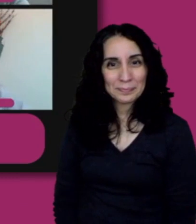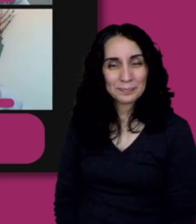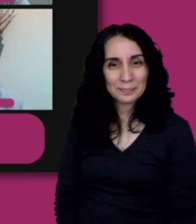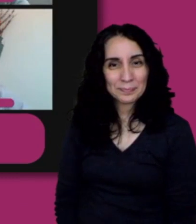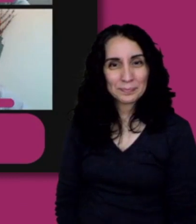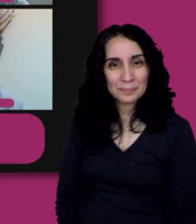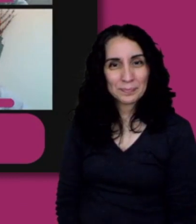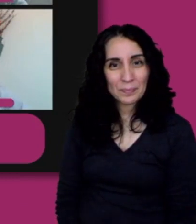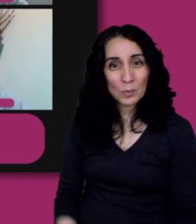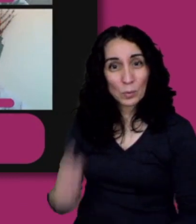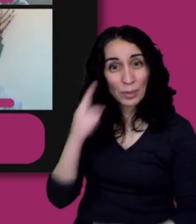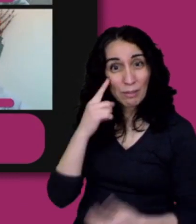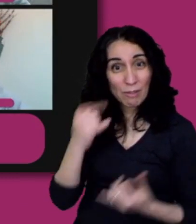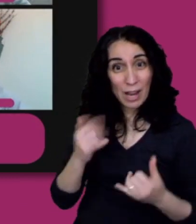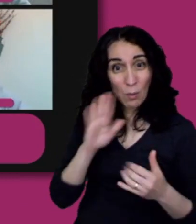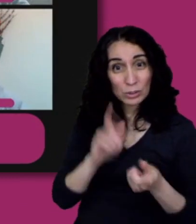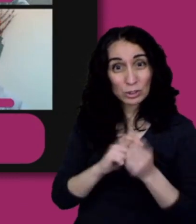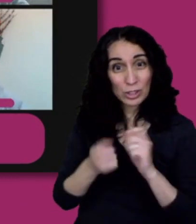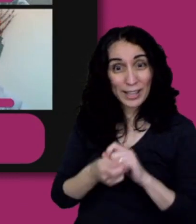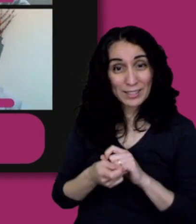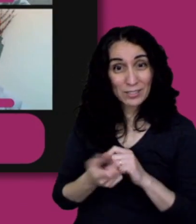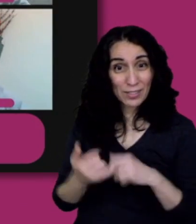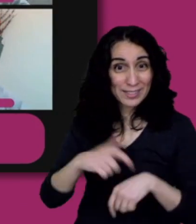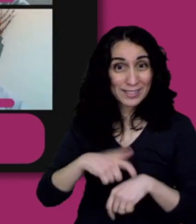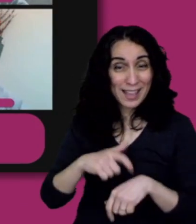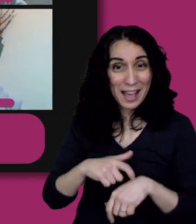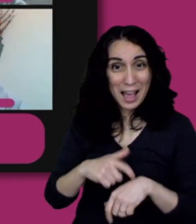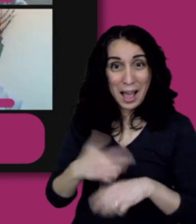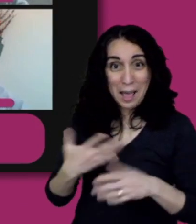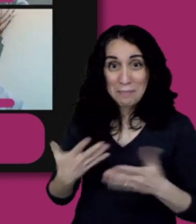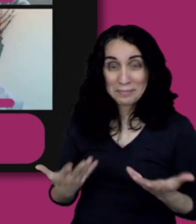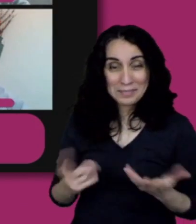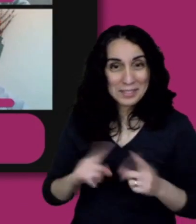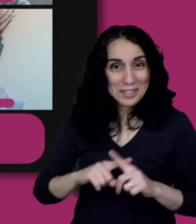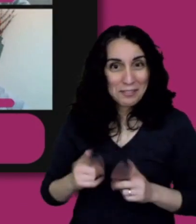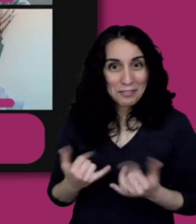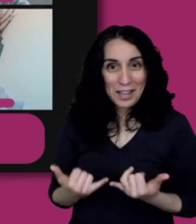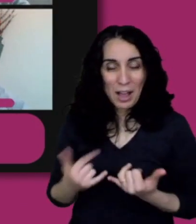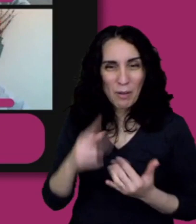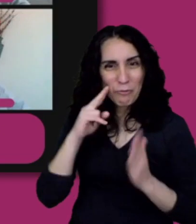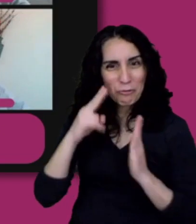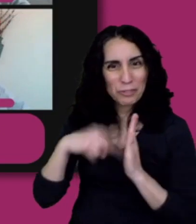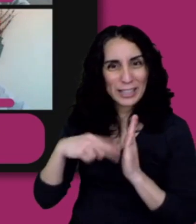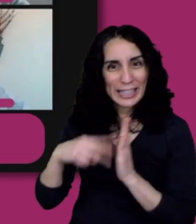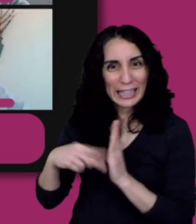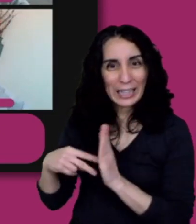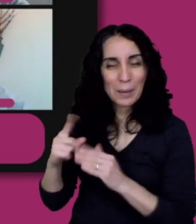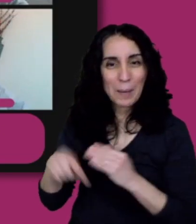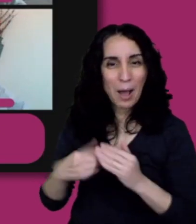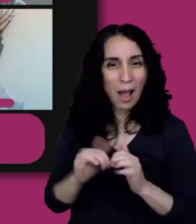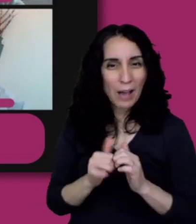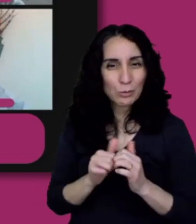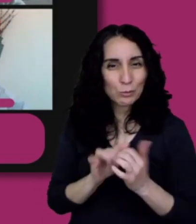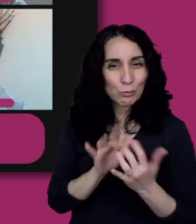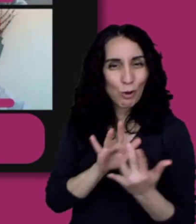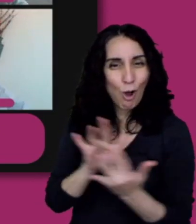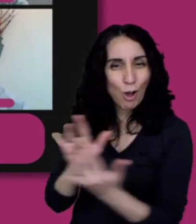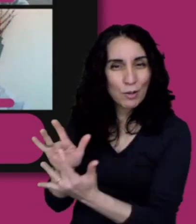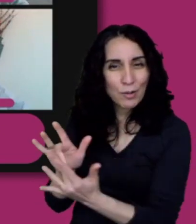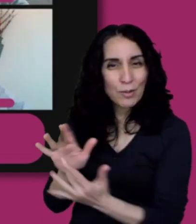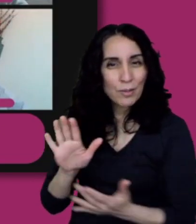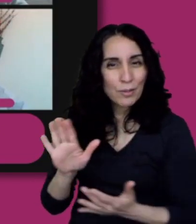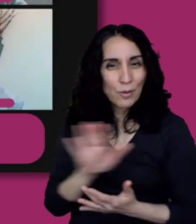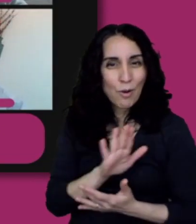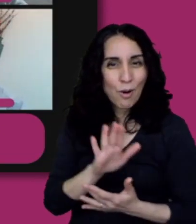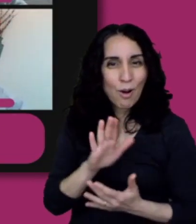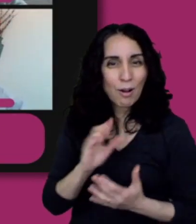time? Because right now, and what we're seeing is that, well, I've been reading a lot about what's going on as far as how to